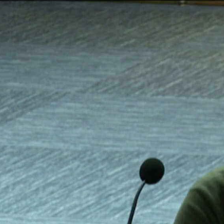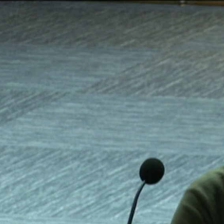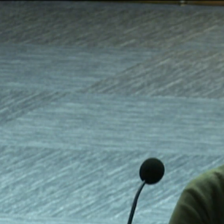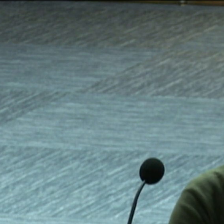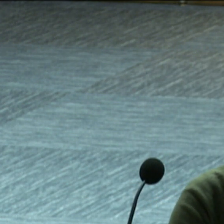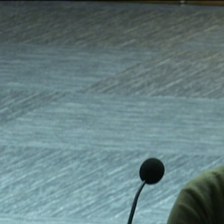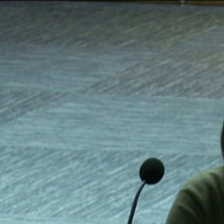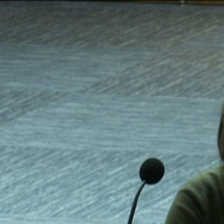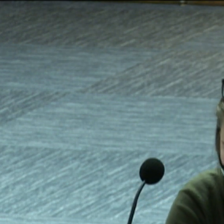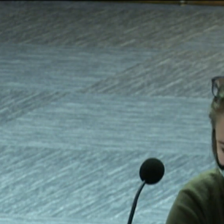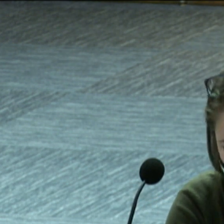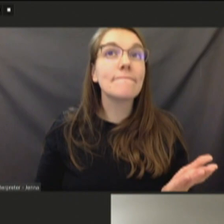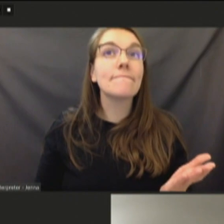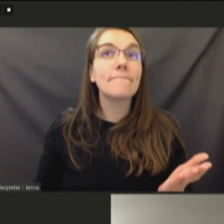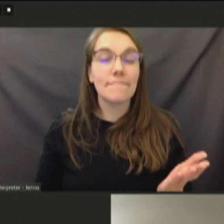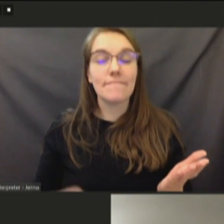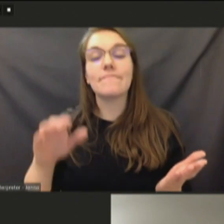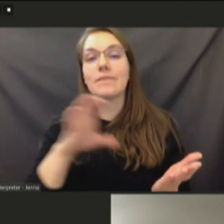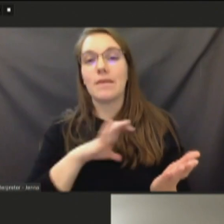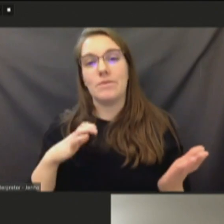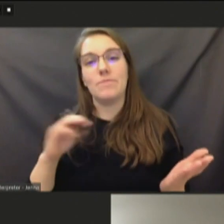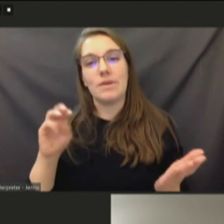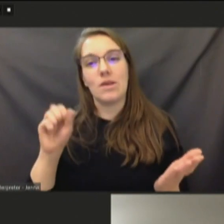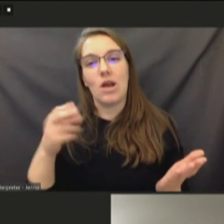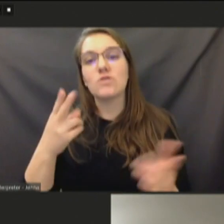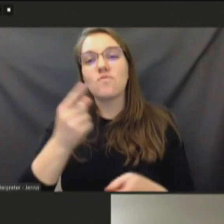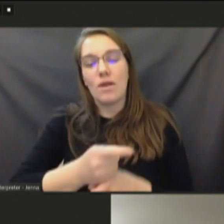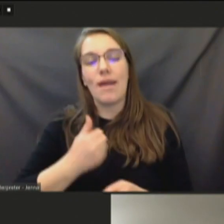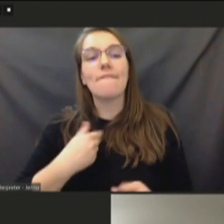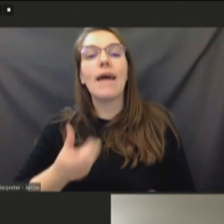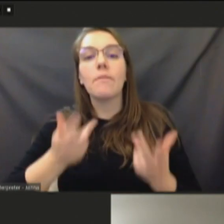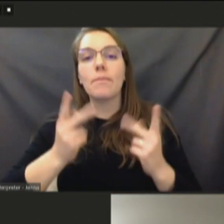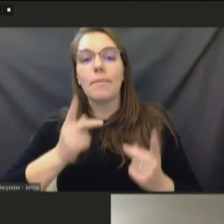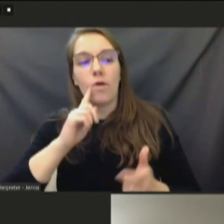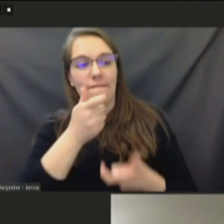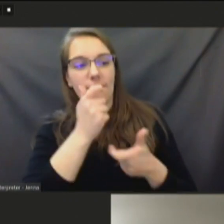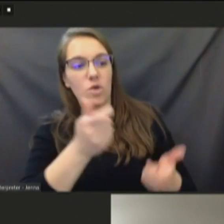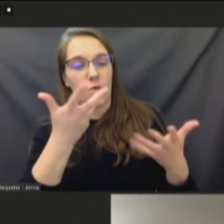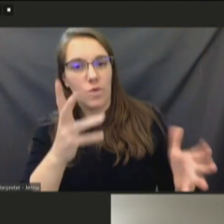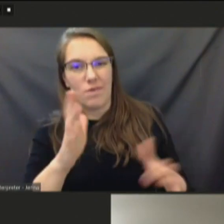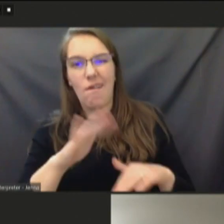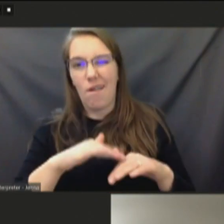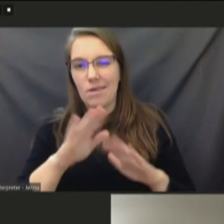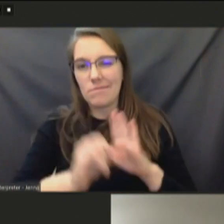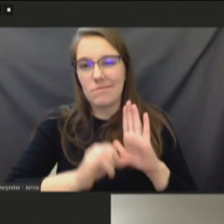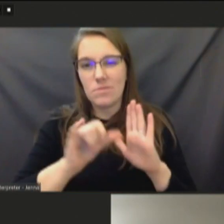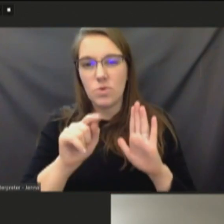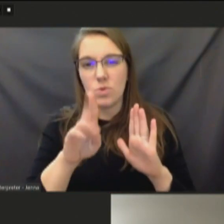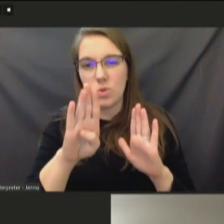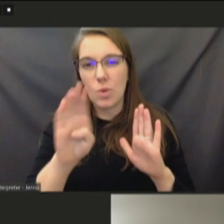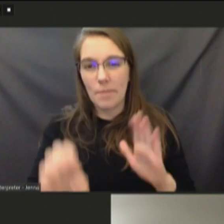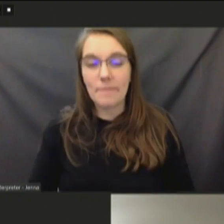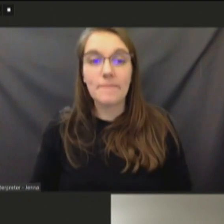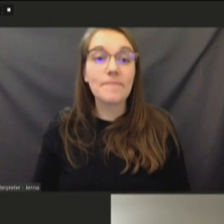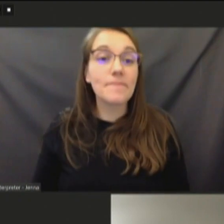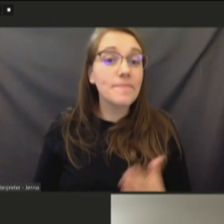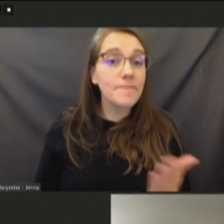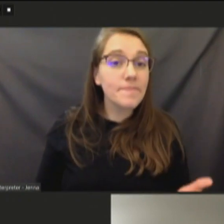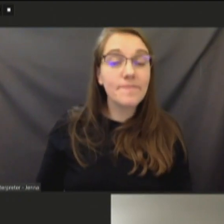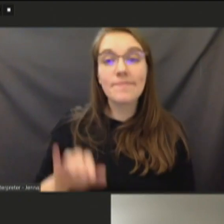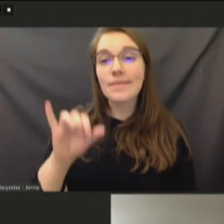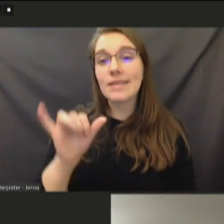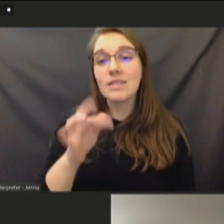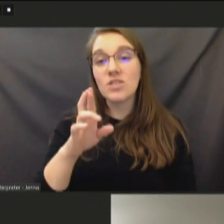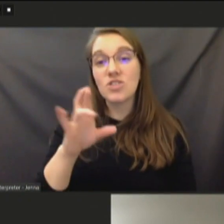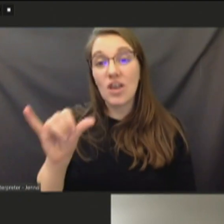right? Okay, great. Yeah. It's just, I would love to see, like I said, a way to capture,